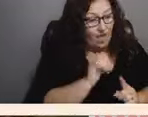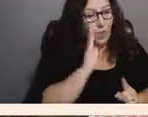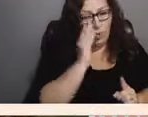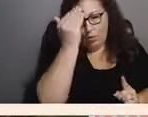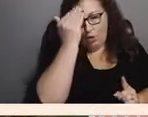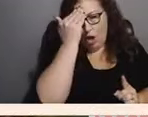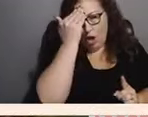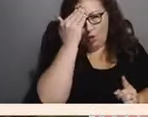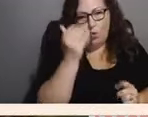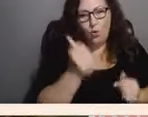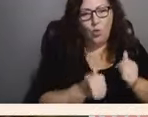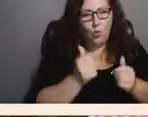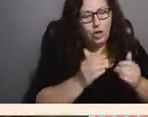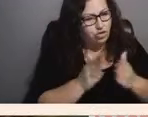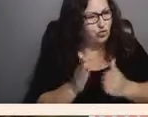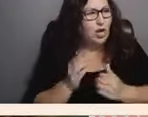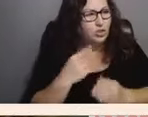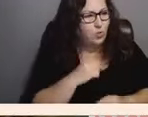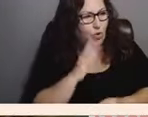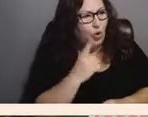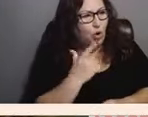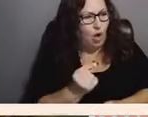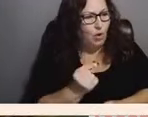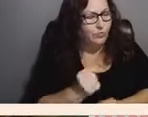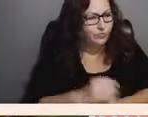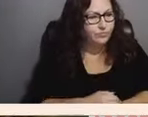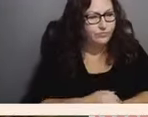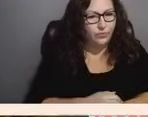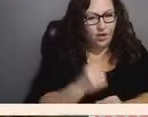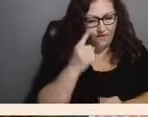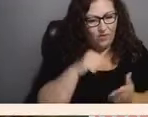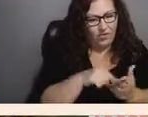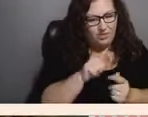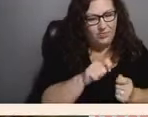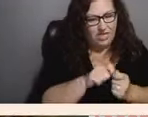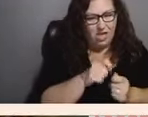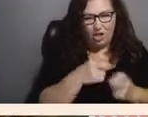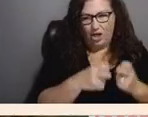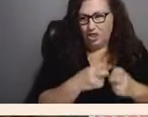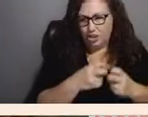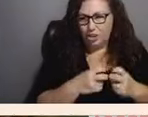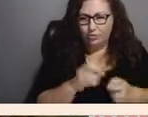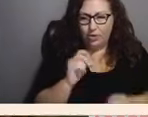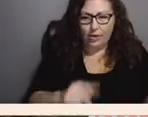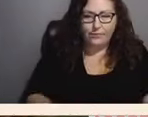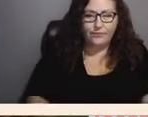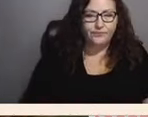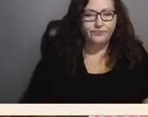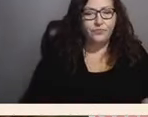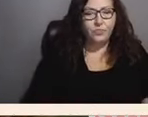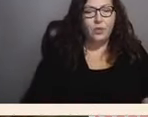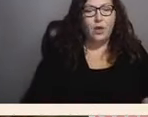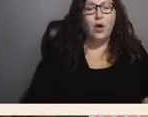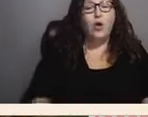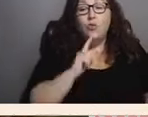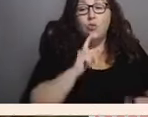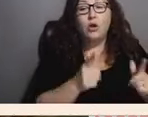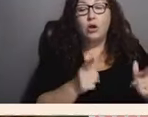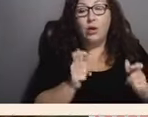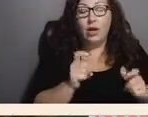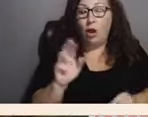we're going on this particular issue. Okay? R, real quick, rest. Take time to rest,